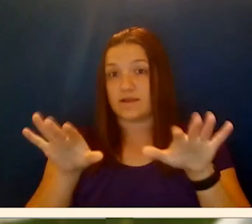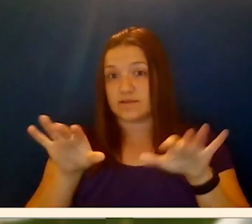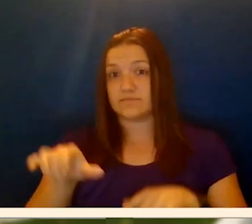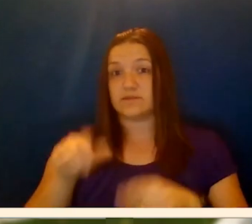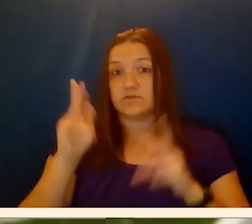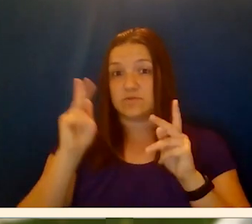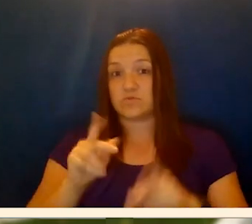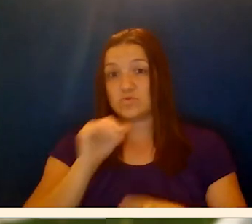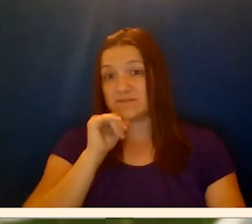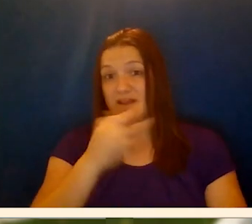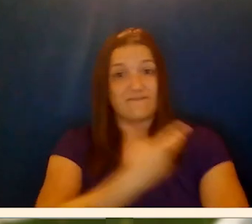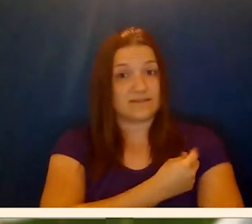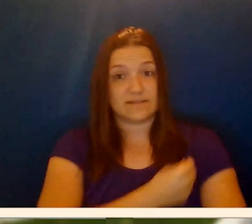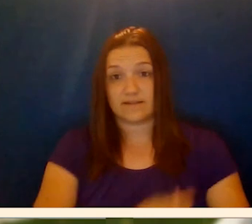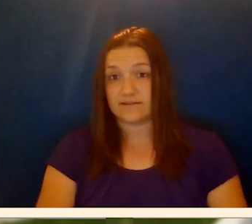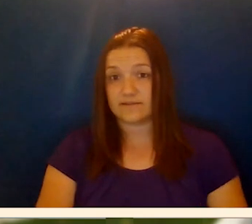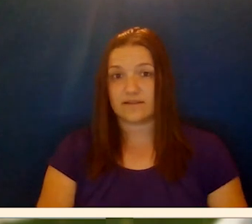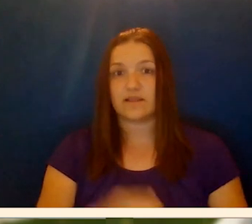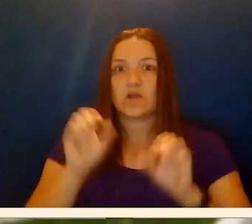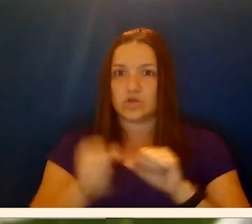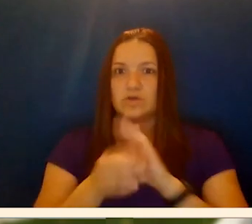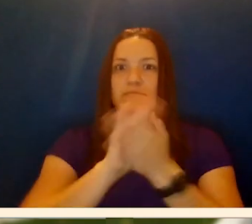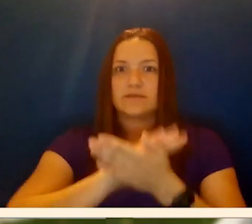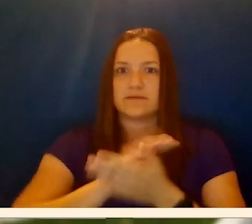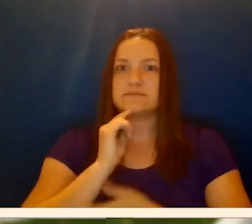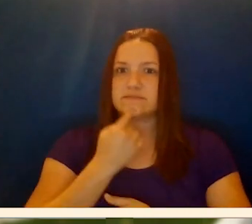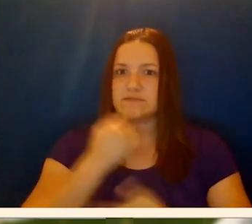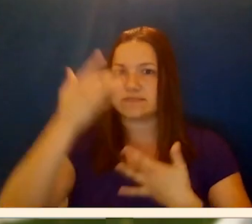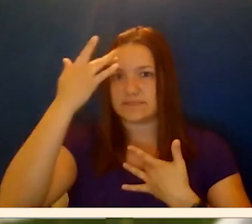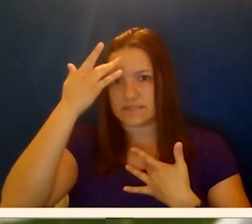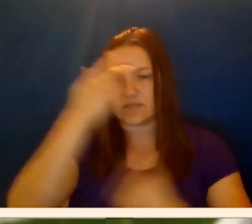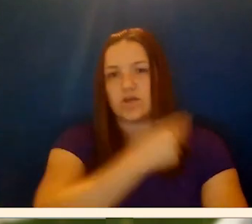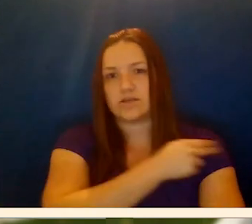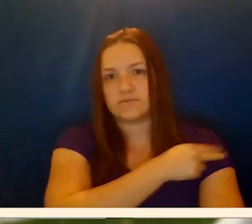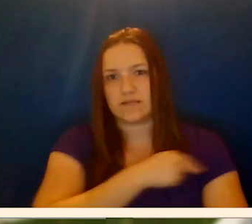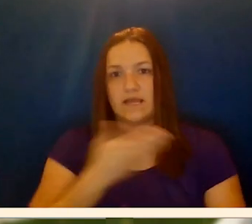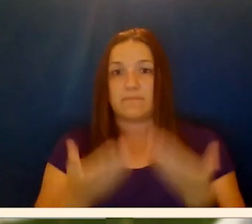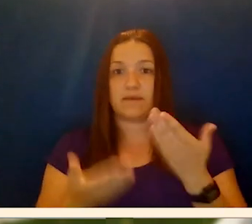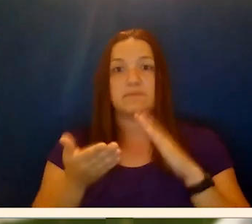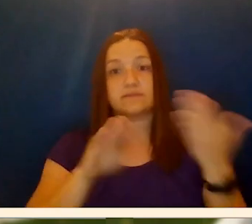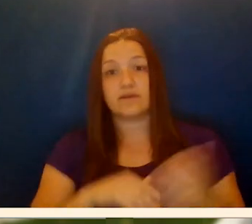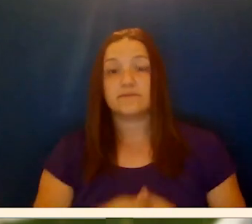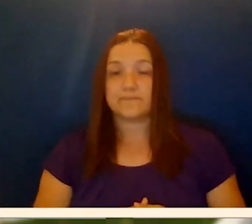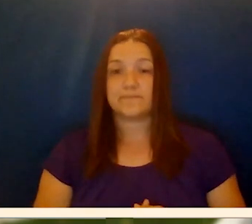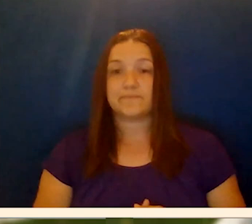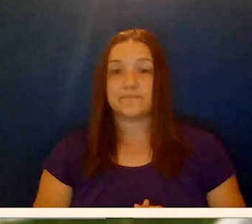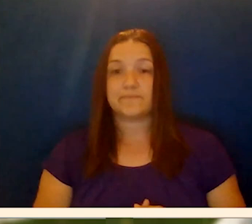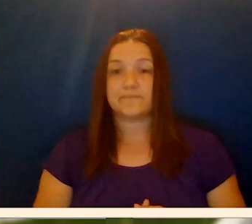an unvaccinated person that could become severely ill, hospitalized, and potentially die.